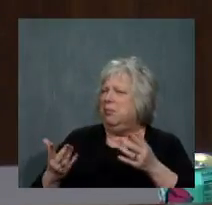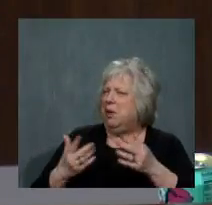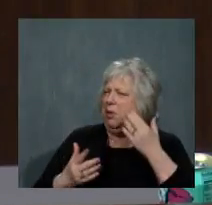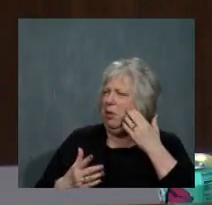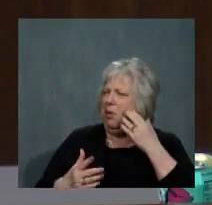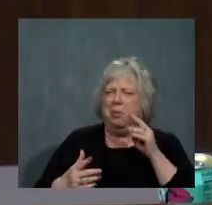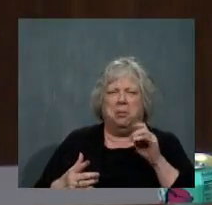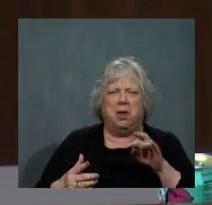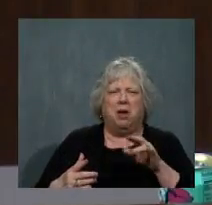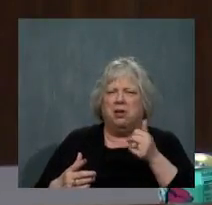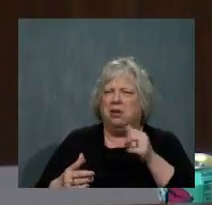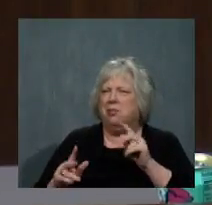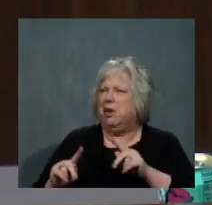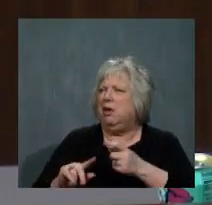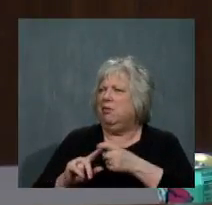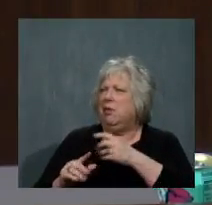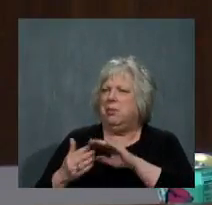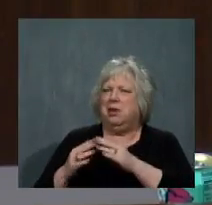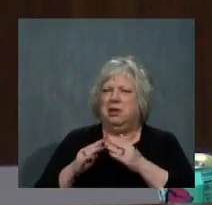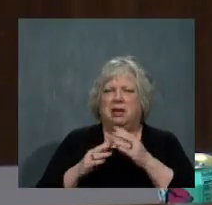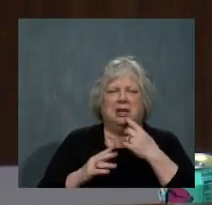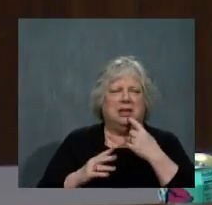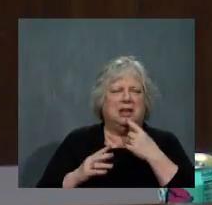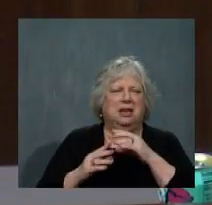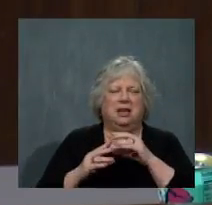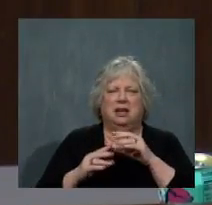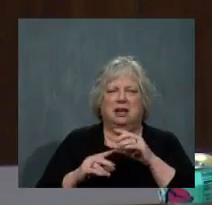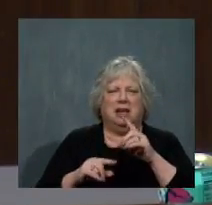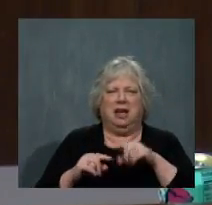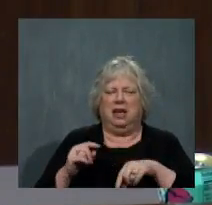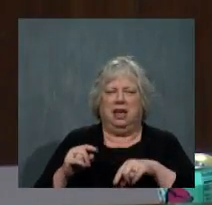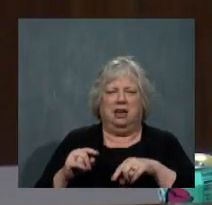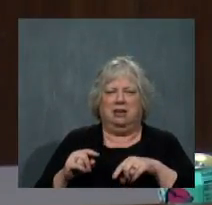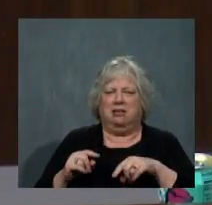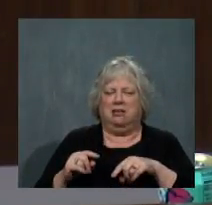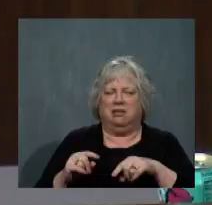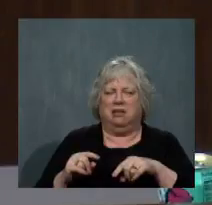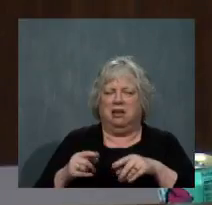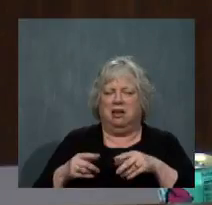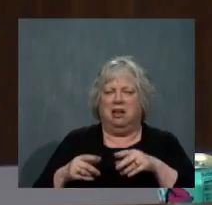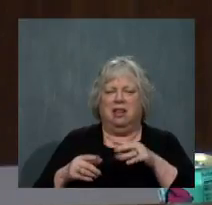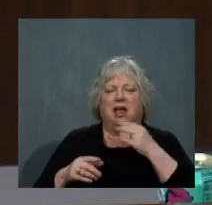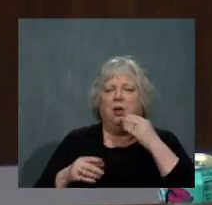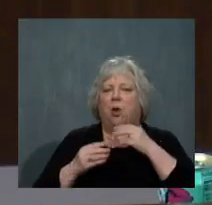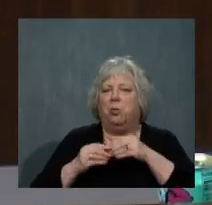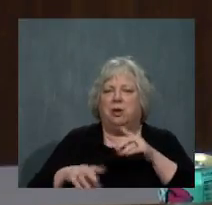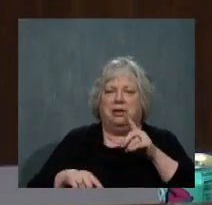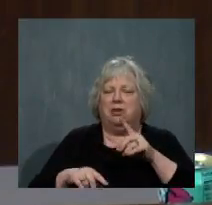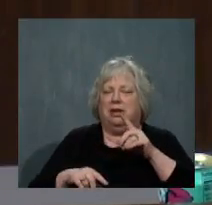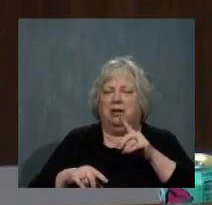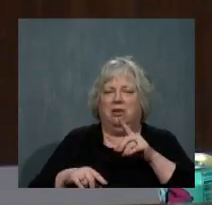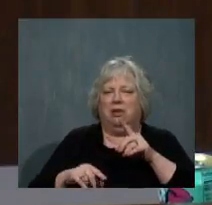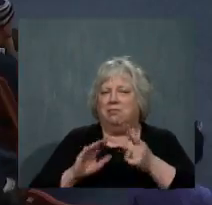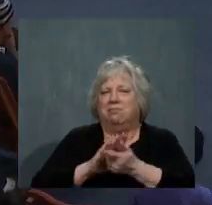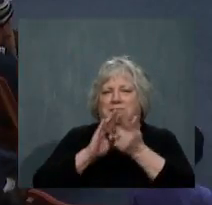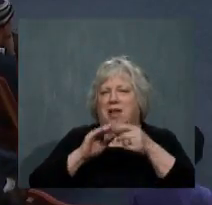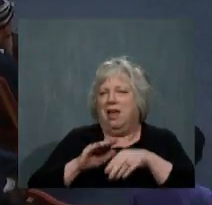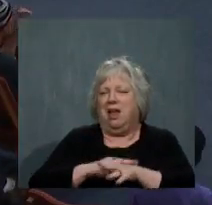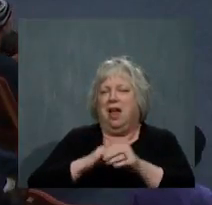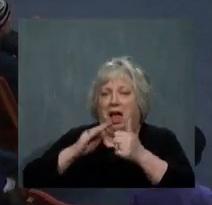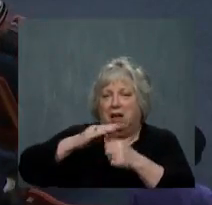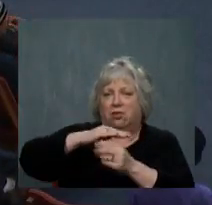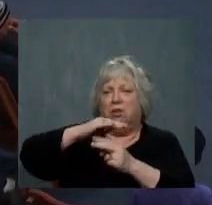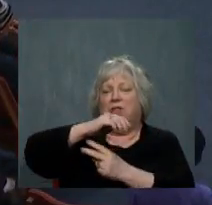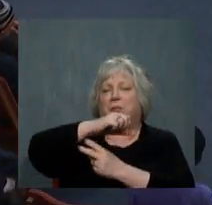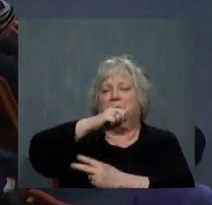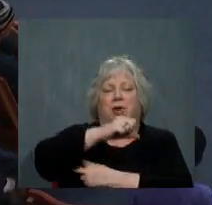Mayor, has anybody from the city said that no longer homeless can be underneath that bridge? Nobody said that, but it's, as